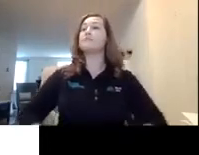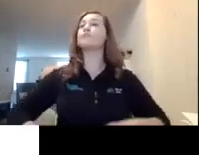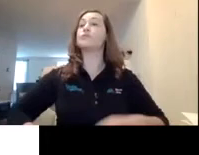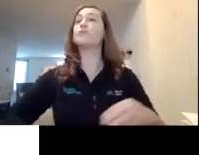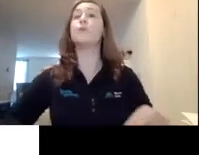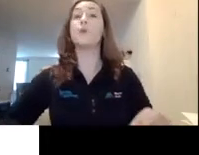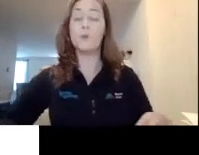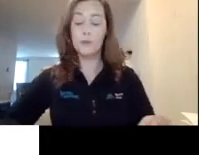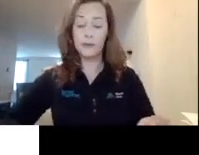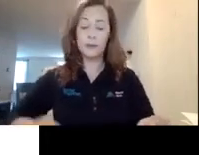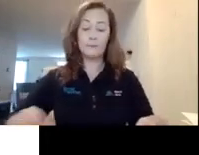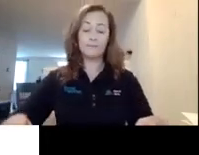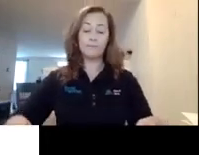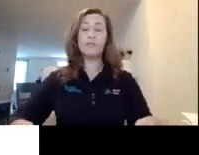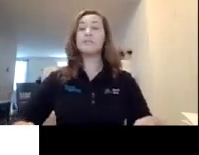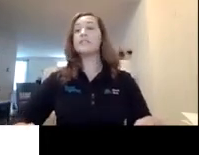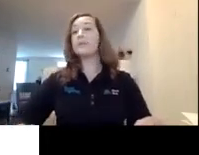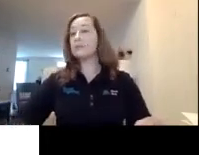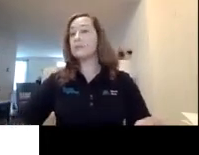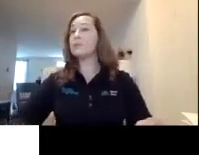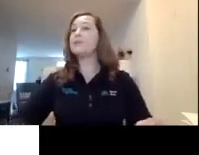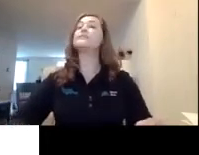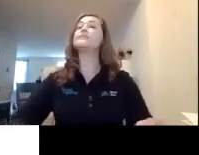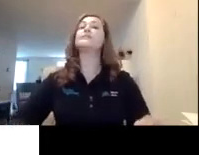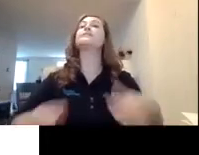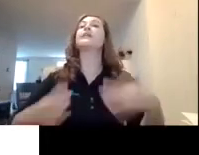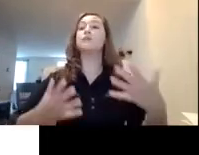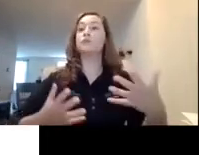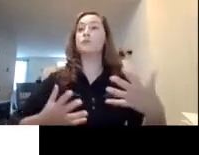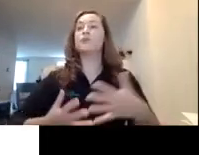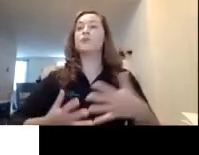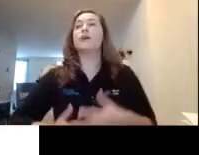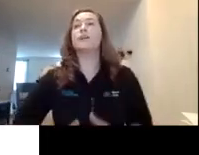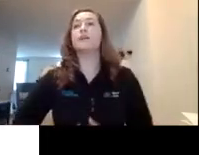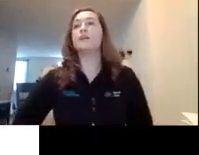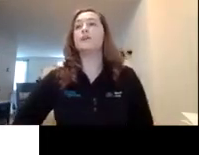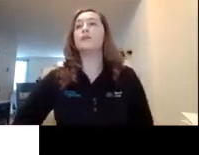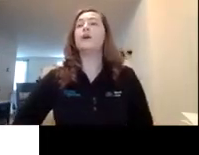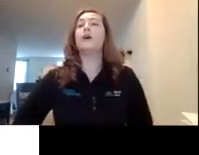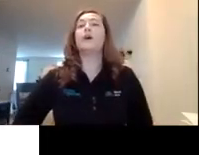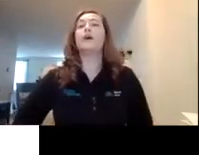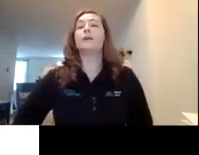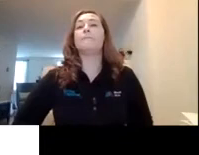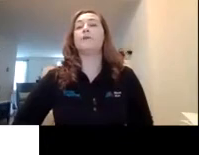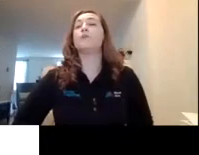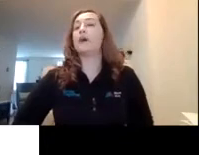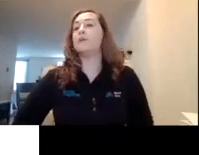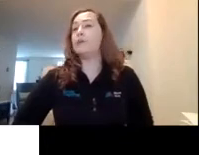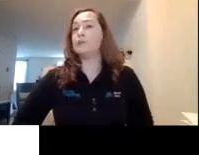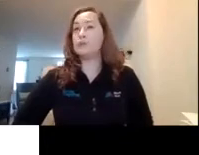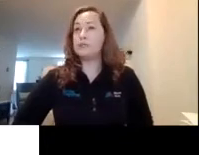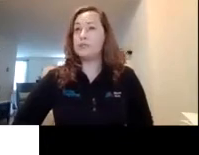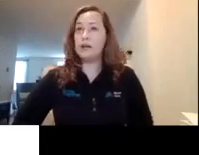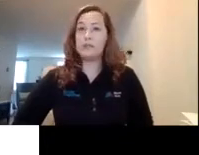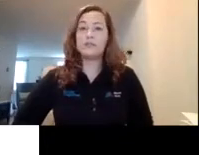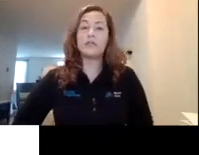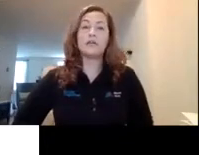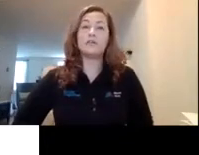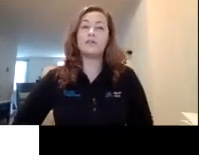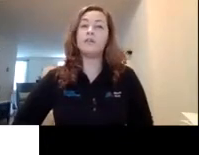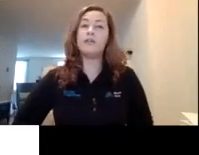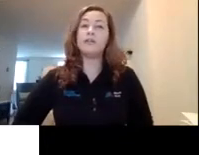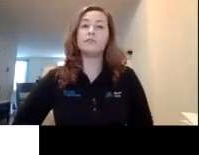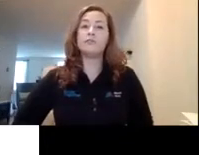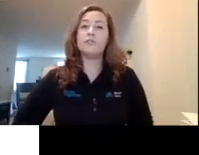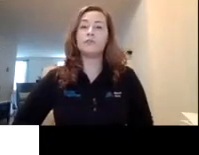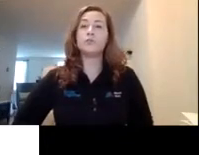they returned to work. Some other places like New York I&ER, there were ambulatory sites, and